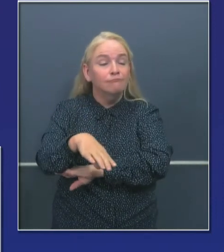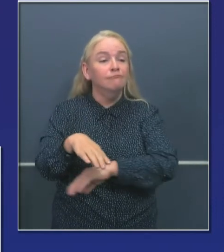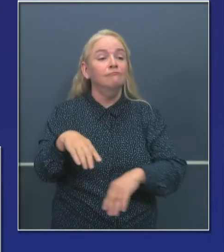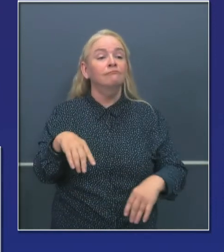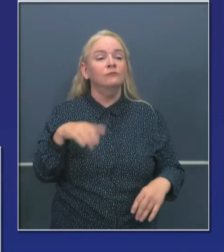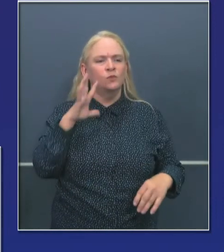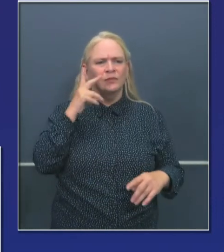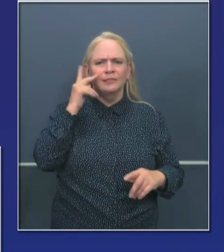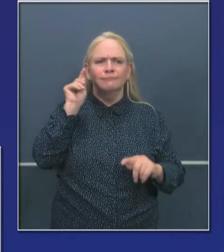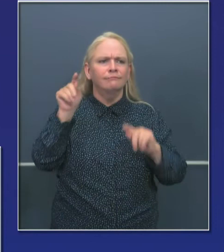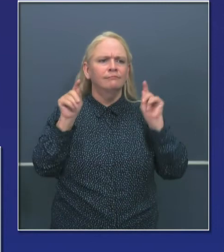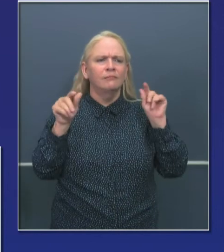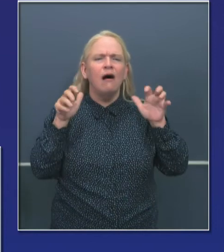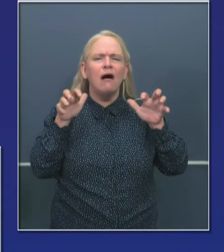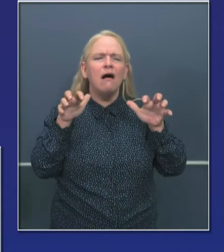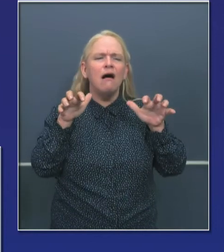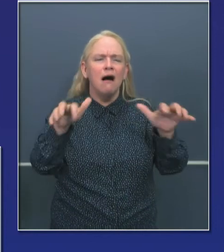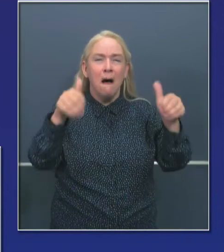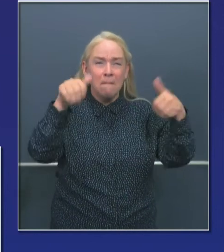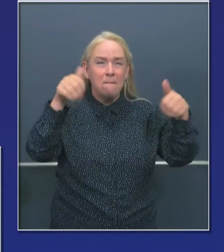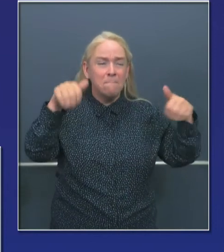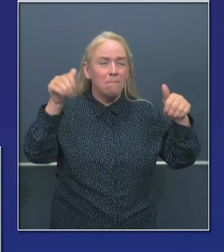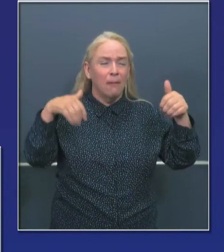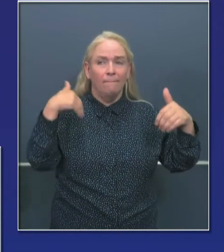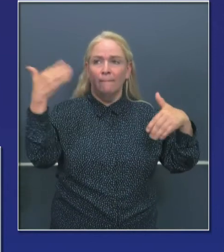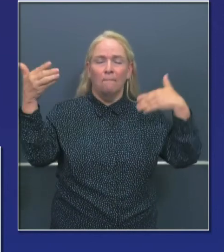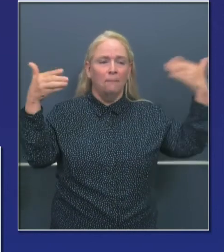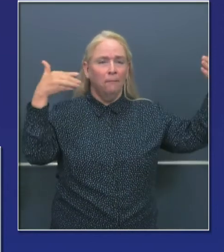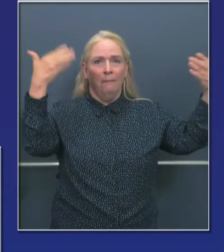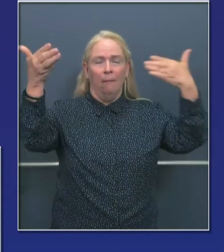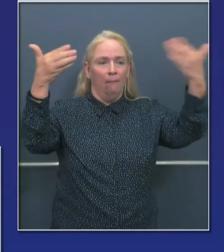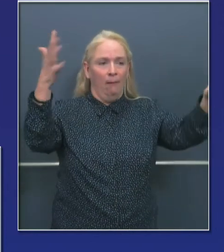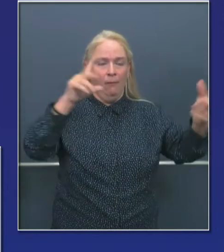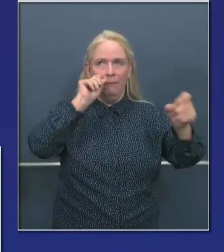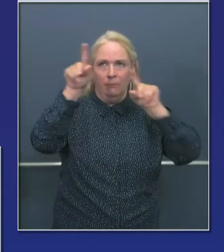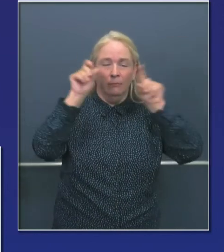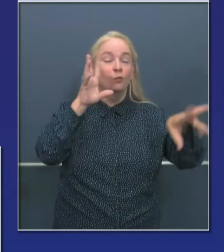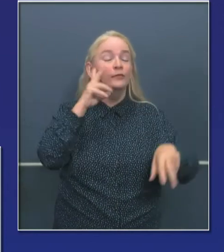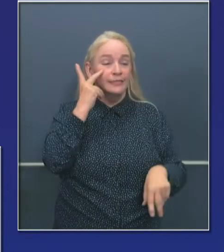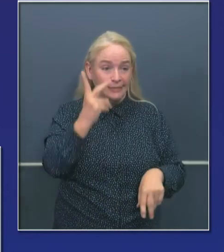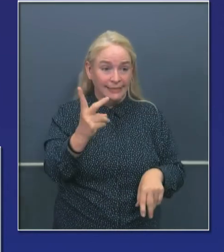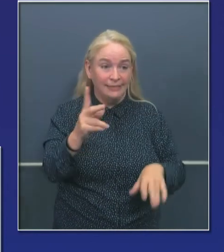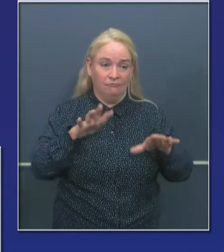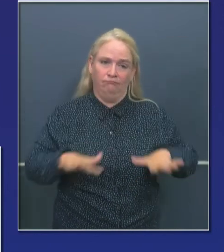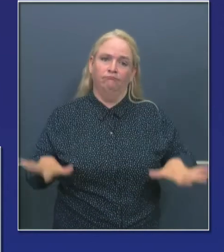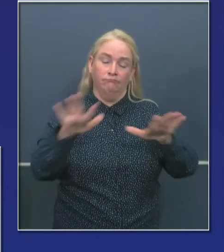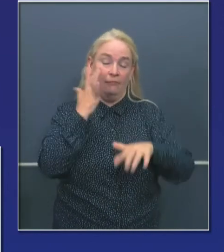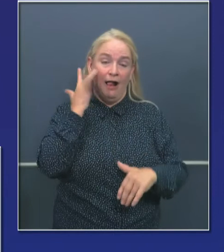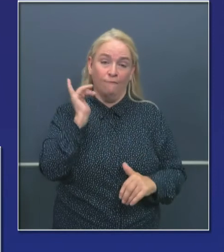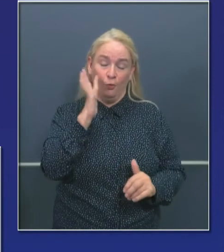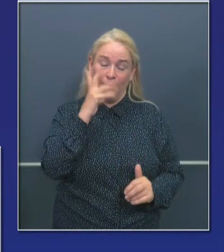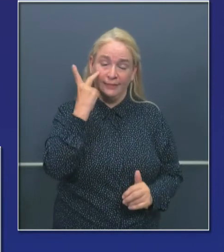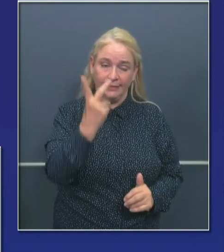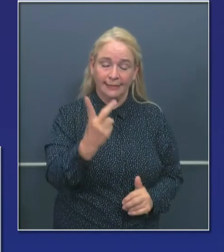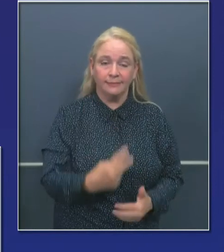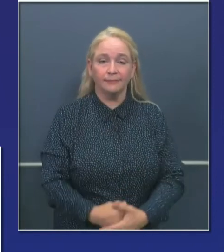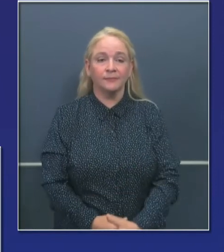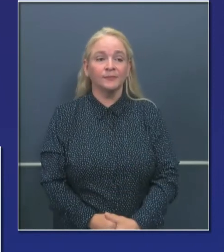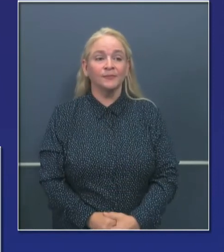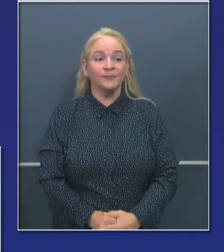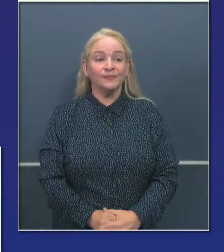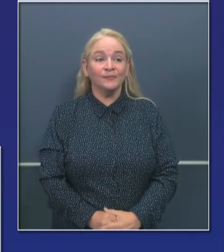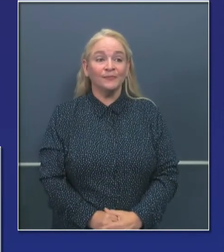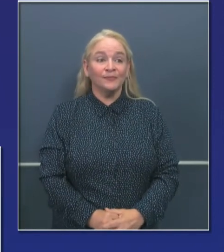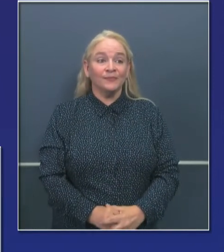are coming up and the PSAs are going out. And of course, over the next few days, in particular, around